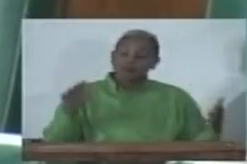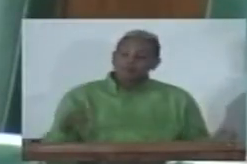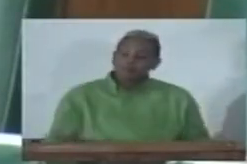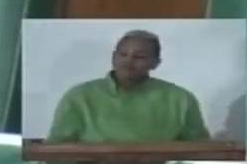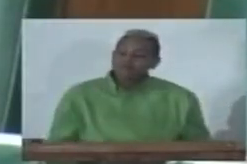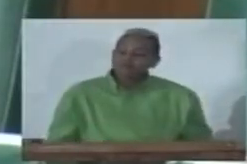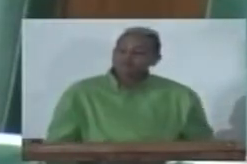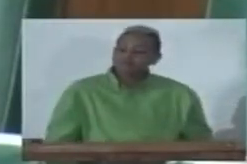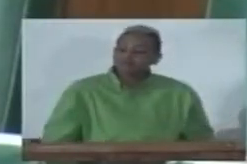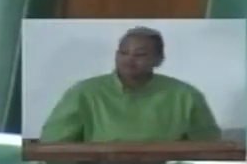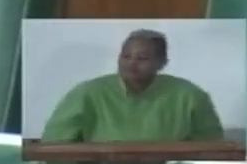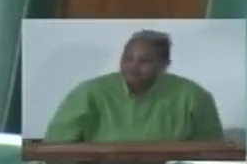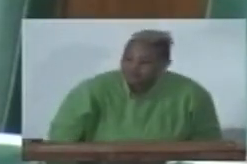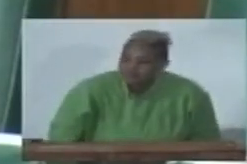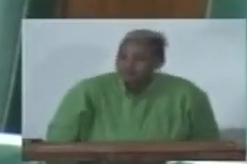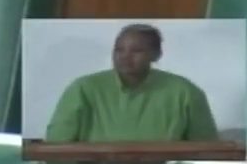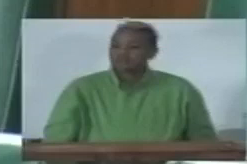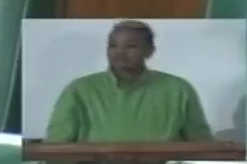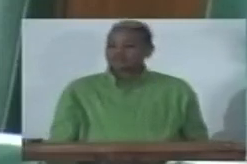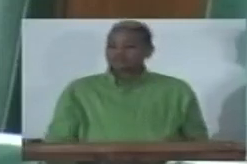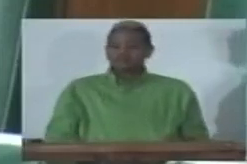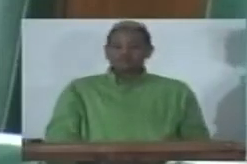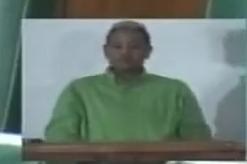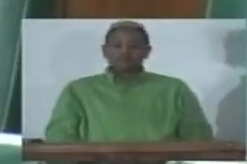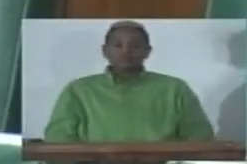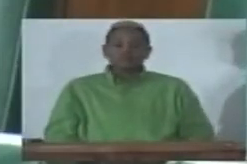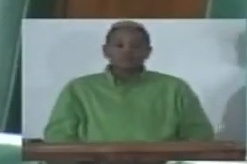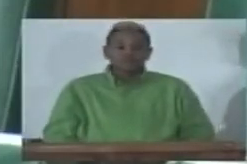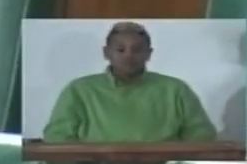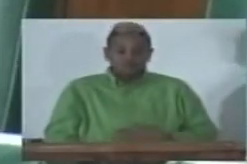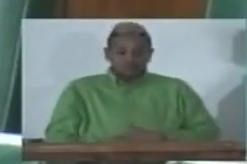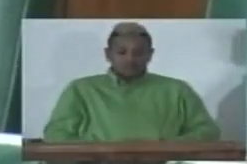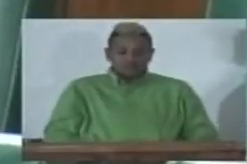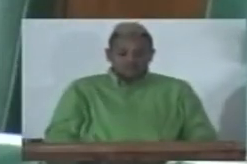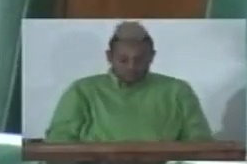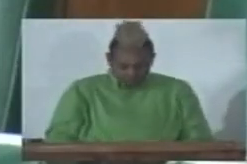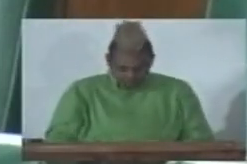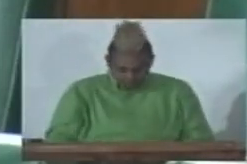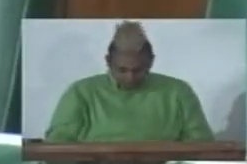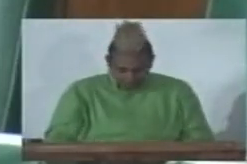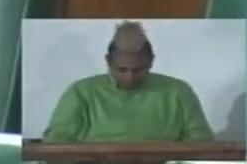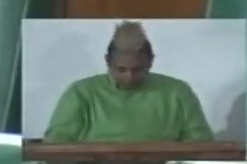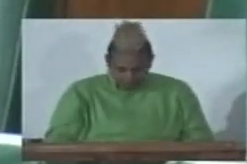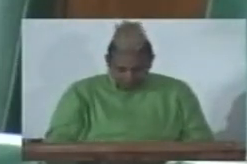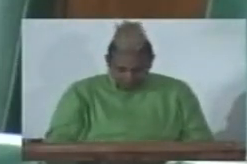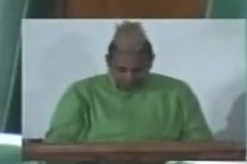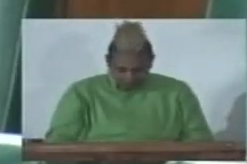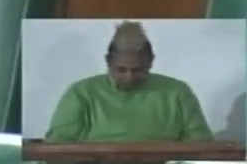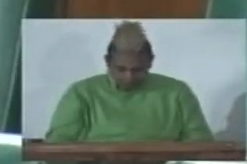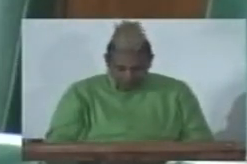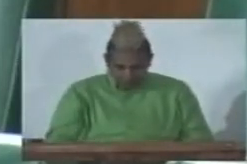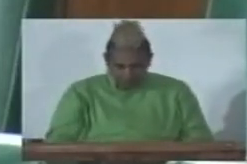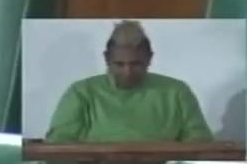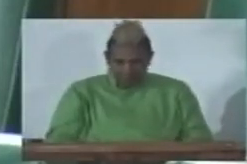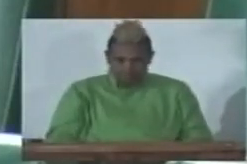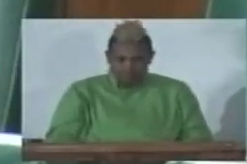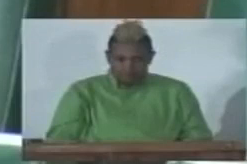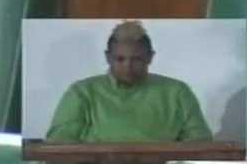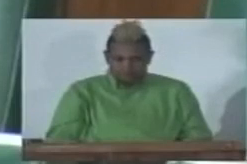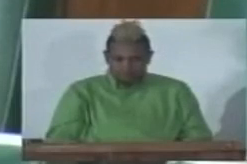No, we don't believe that there's going to be any change of policy. But notwithstanding that, Mr.